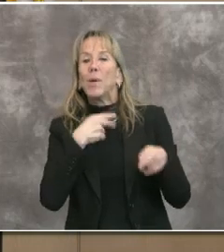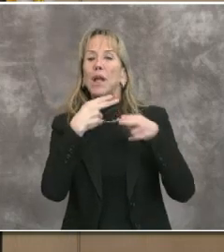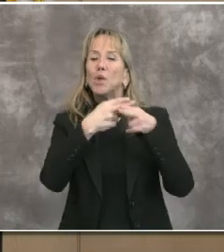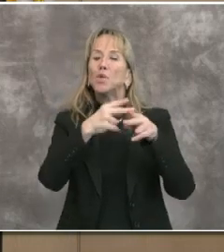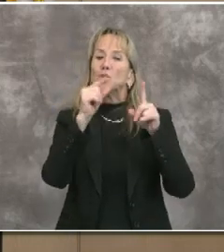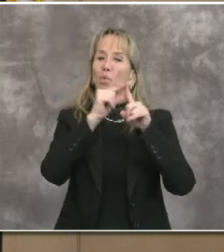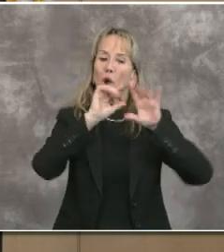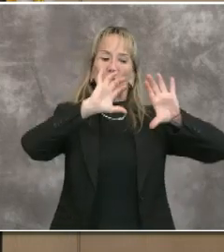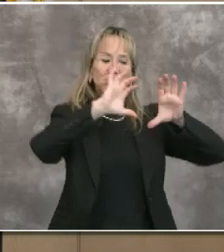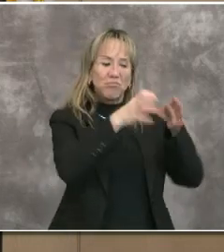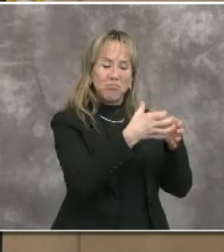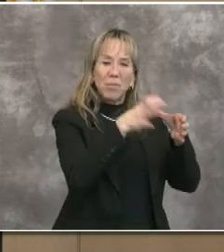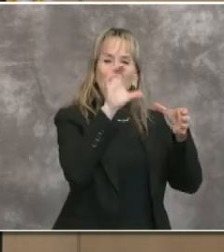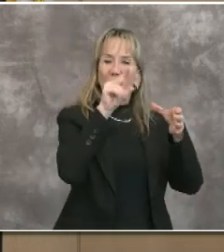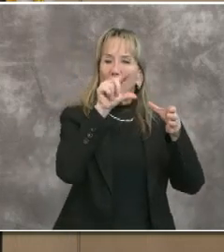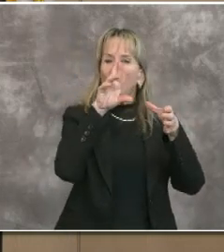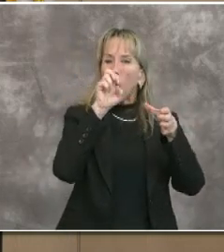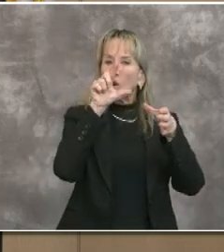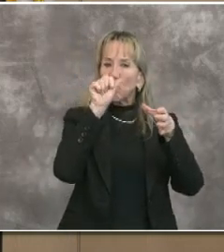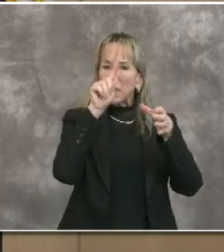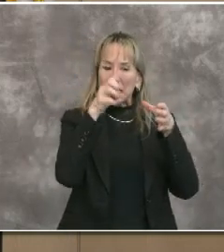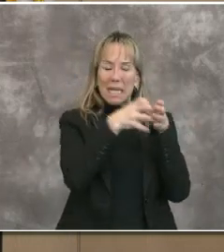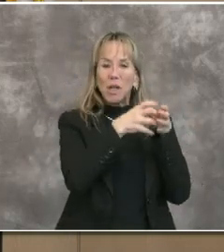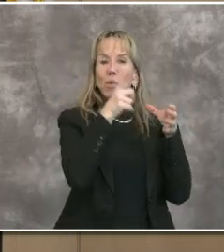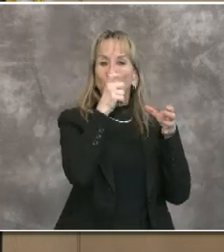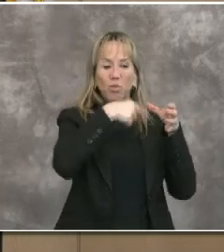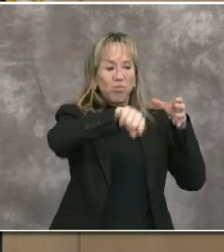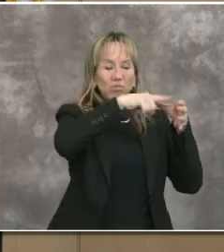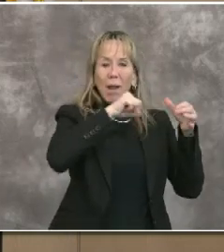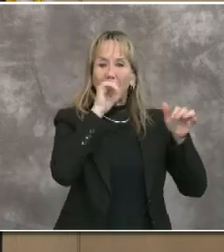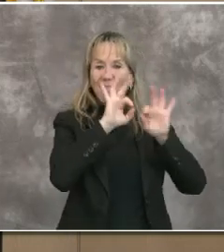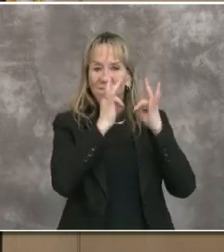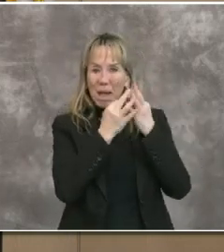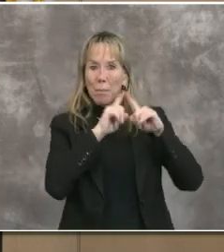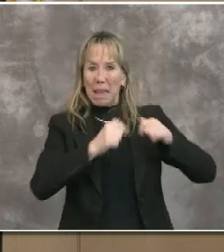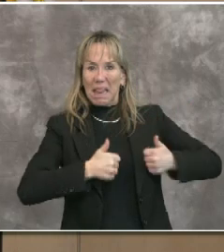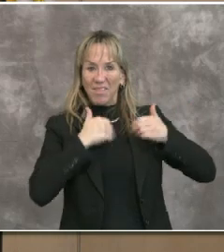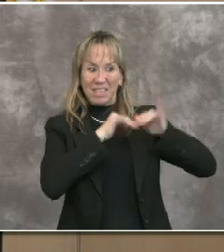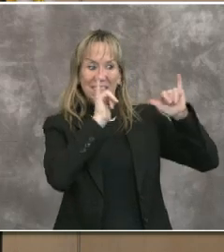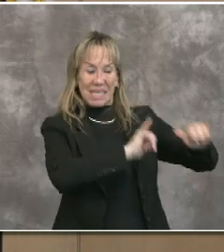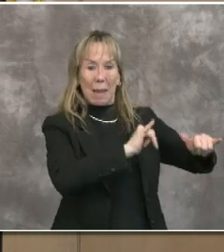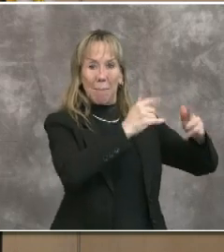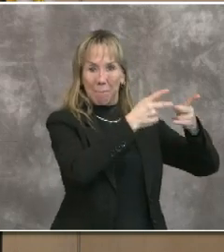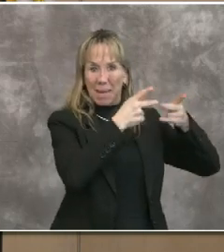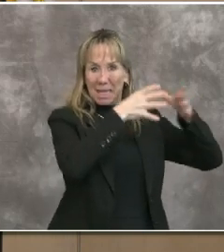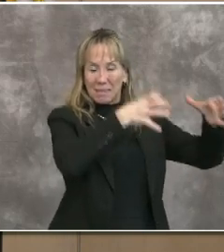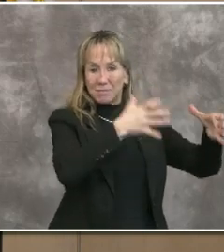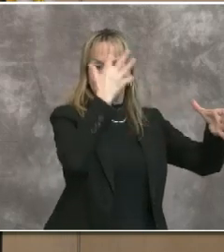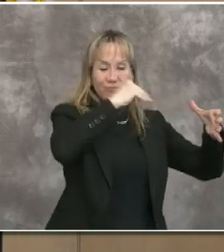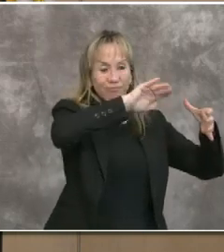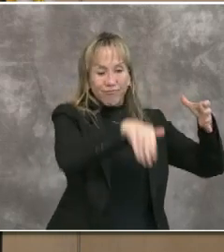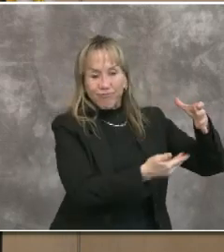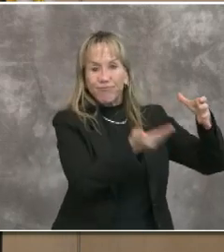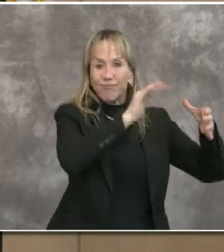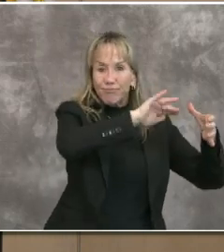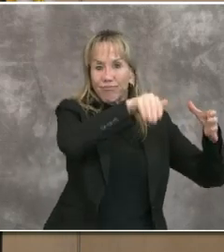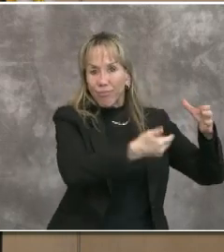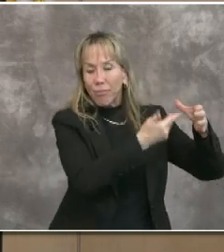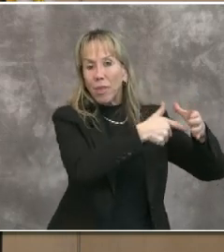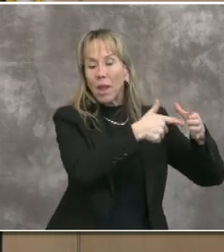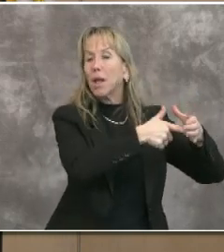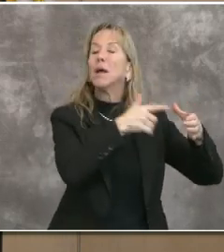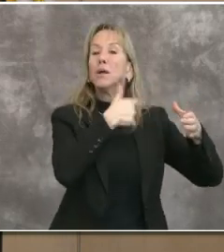congregate facilities, and that includes long-term care and skilled nursing facilities as well as other groups.